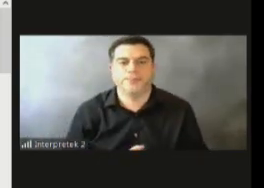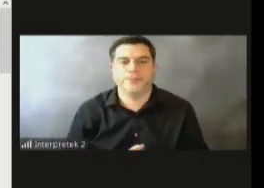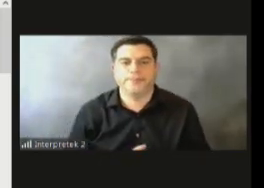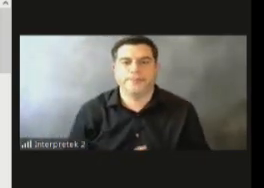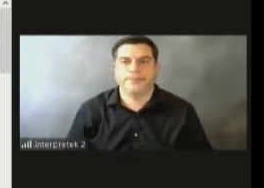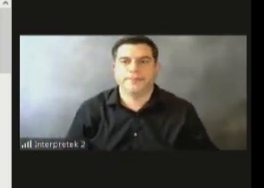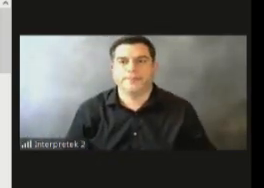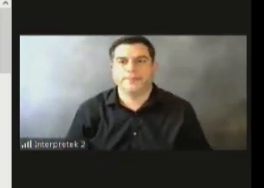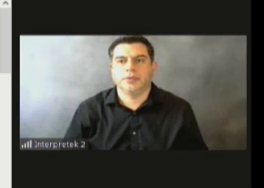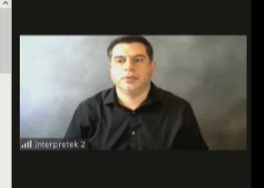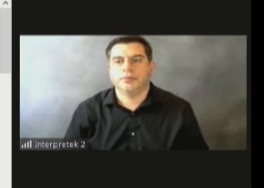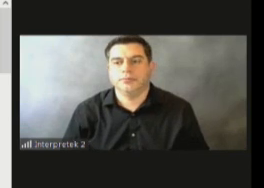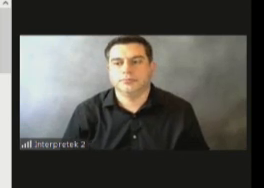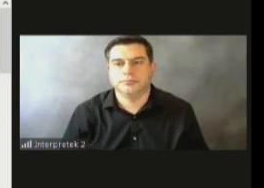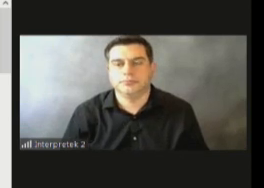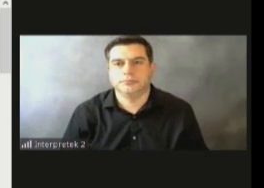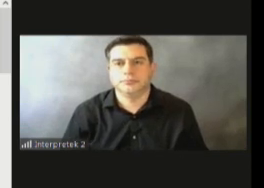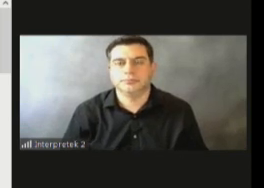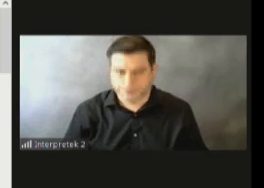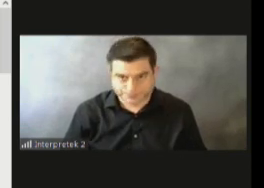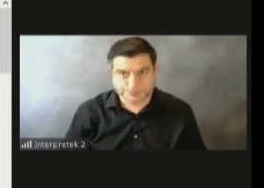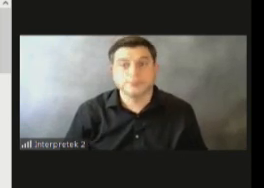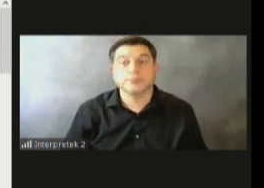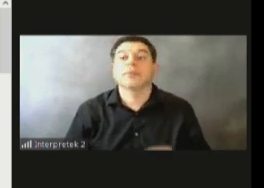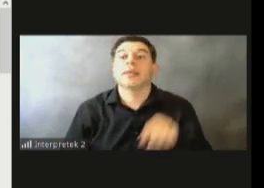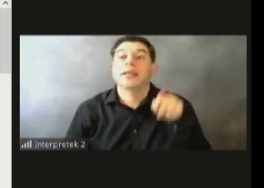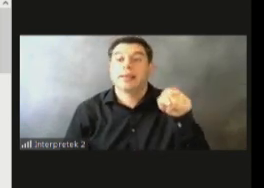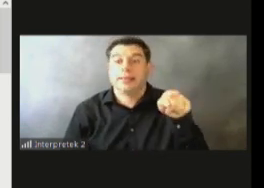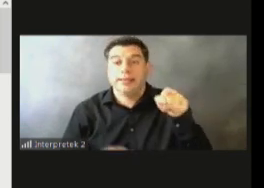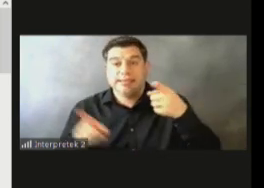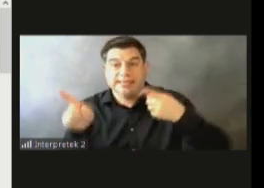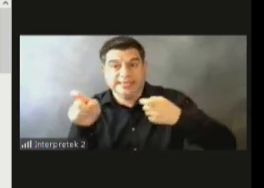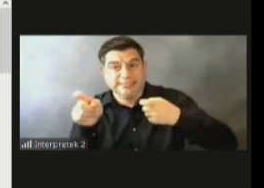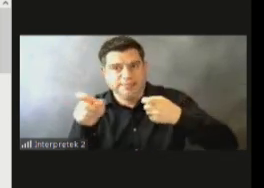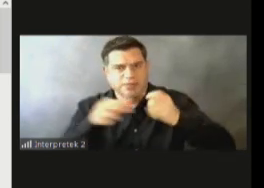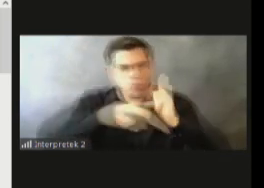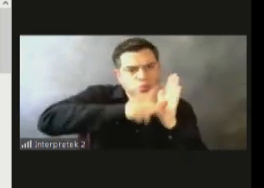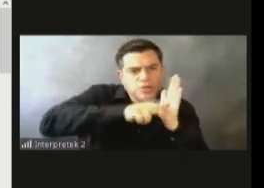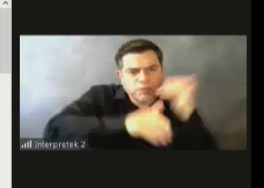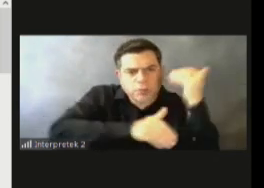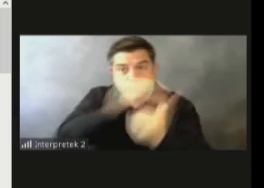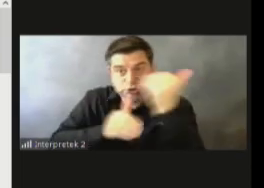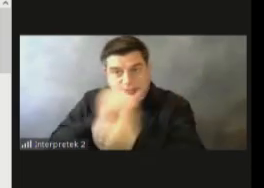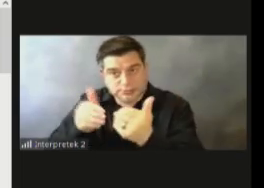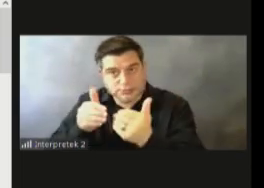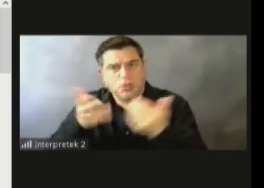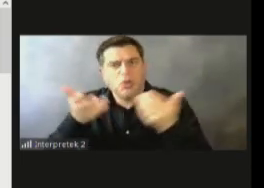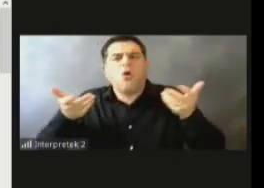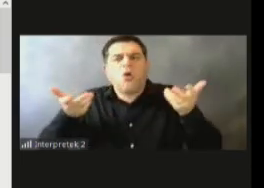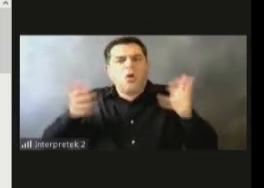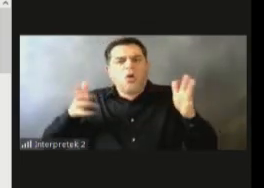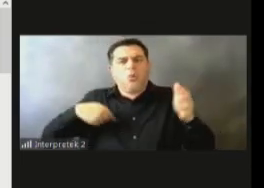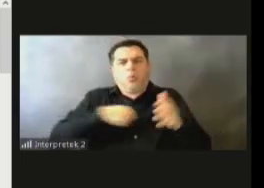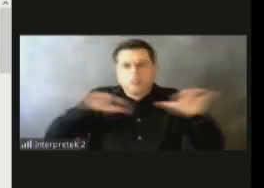Finally, the expedited review process. The City of Gainesville already does some of this, but expediting development review for